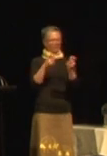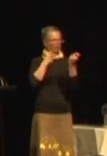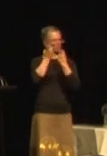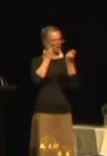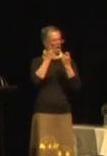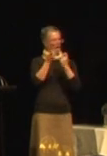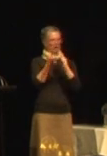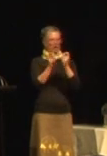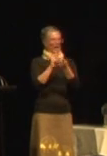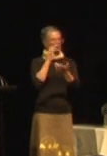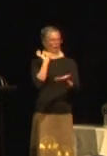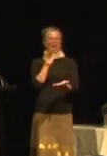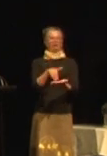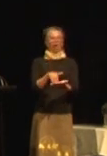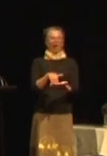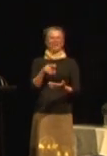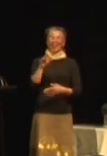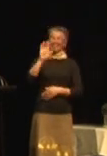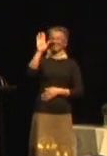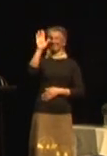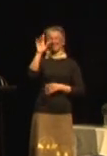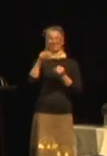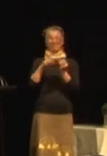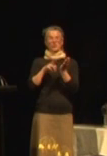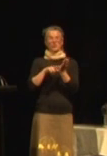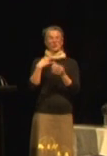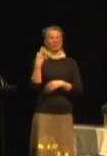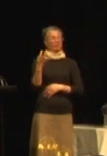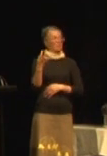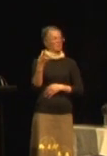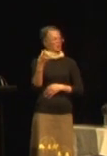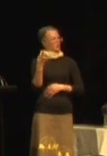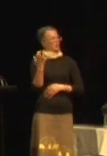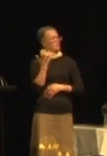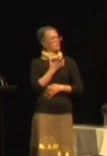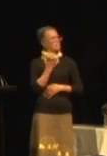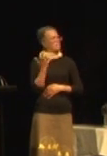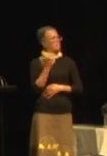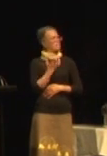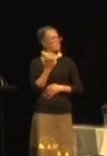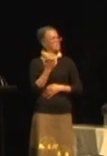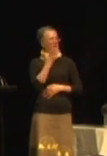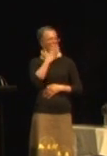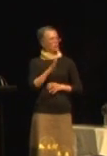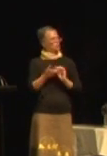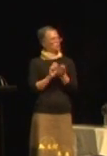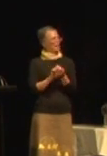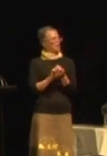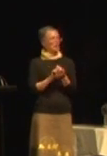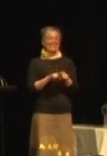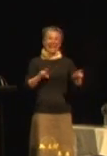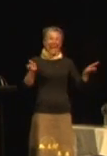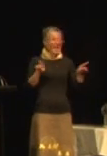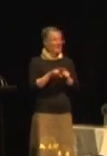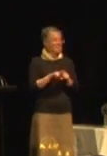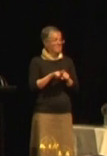the opposite of what we want to happen. Interestingly, the same thing happens when I mention the word museum. You know, people just,